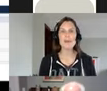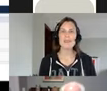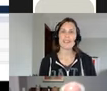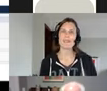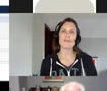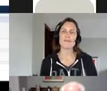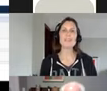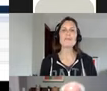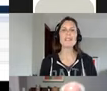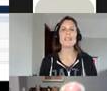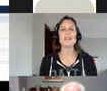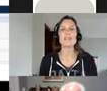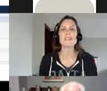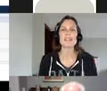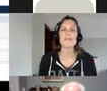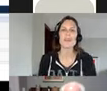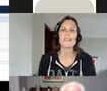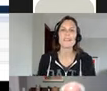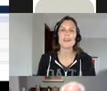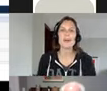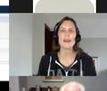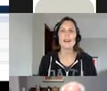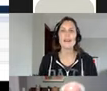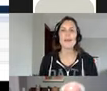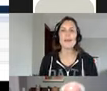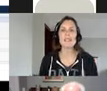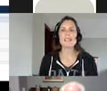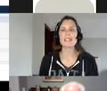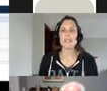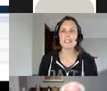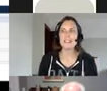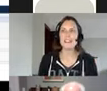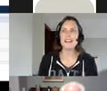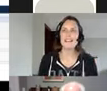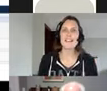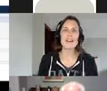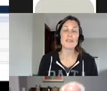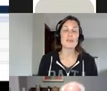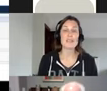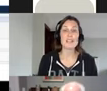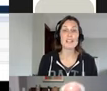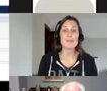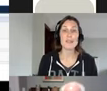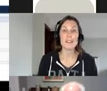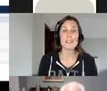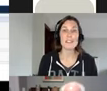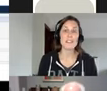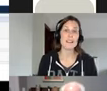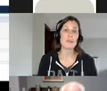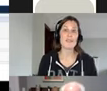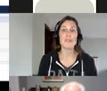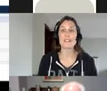I think we've got this, we're at this really interesting point where, mapping is expected in a lot of visualization